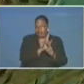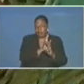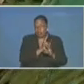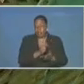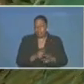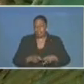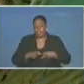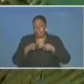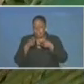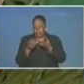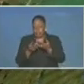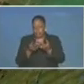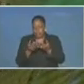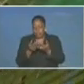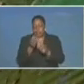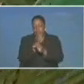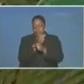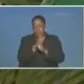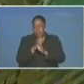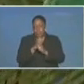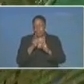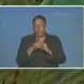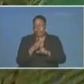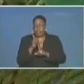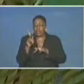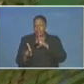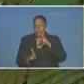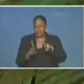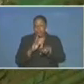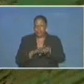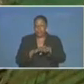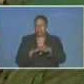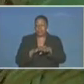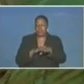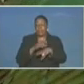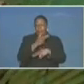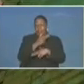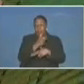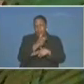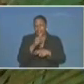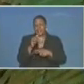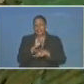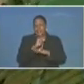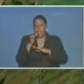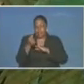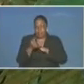provide some of that basic citizen security to people living on those hurricane-ravaged islands.